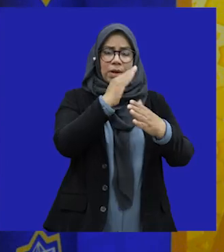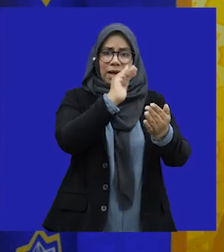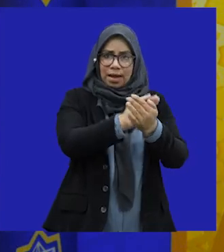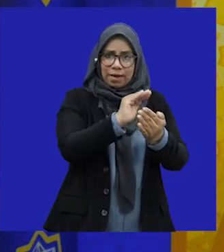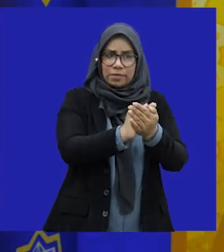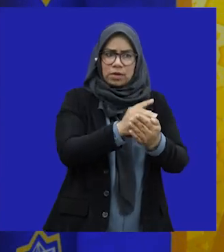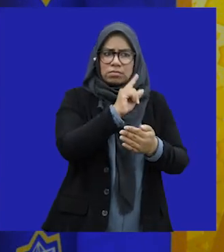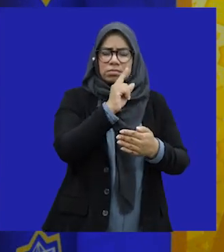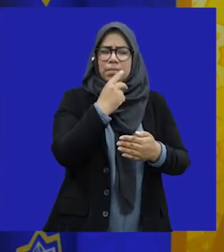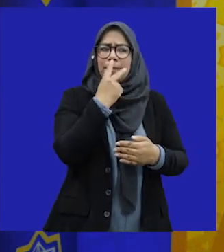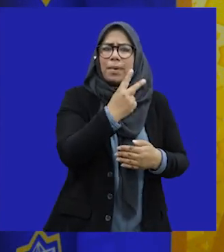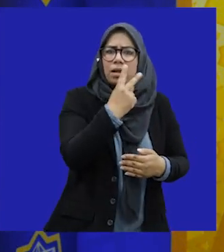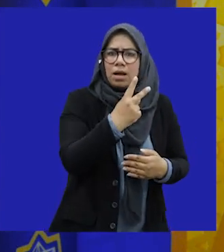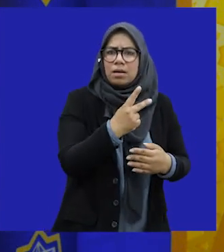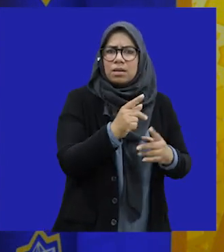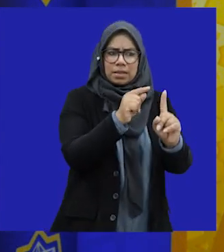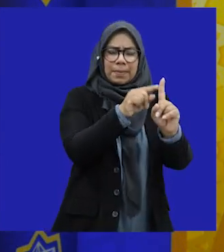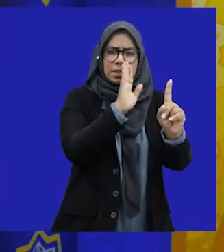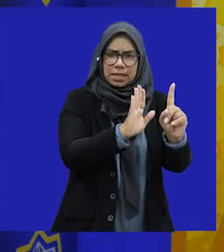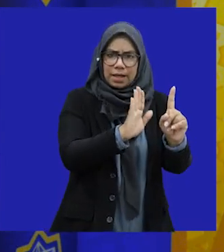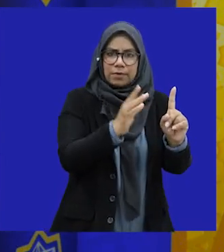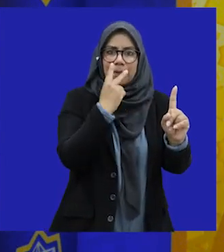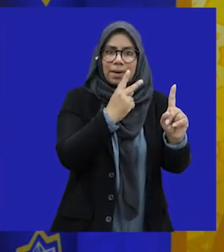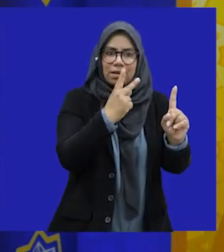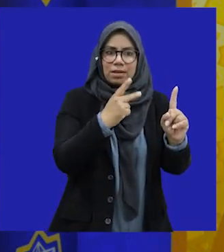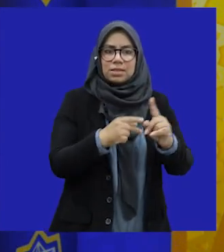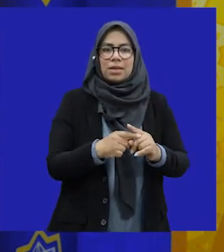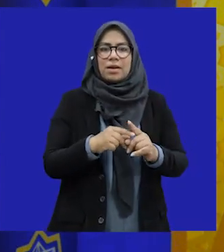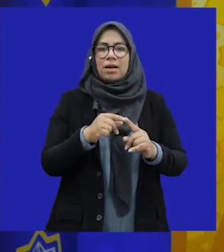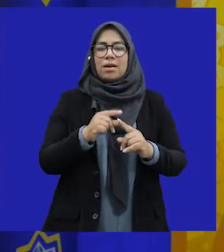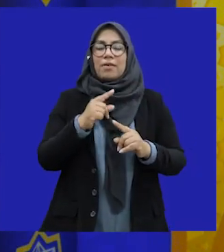or voluntary deeds offered.